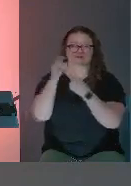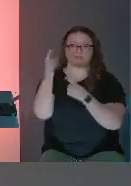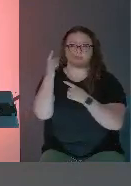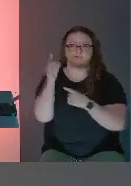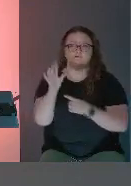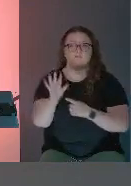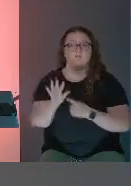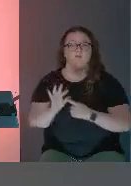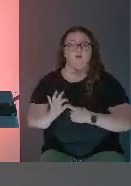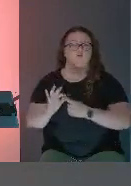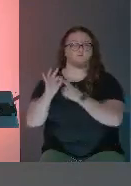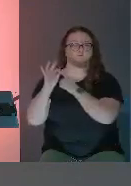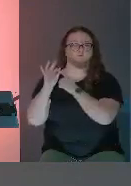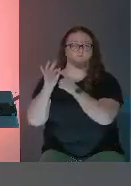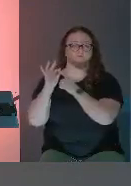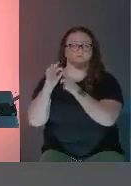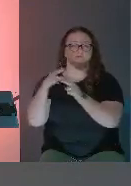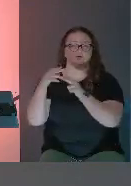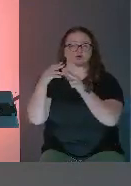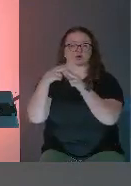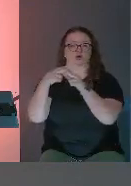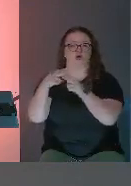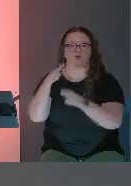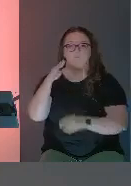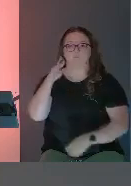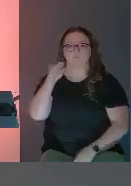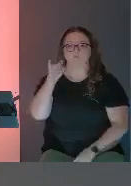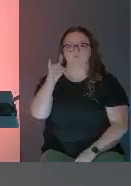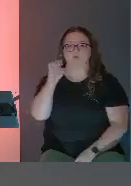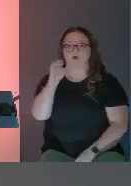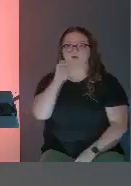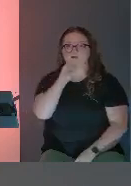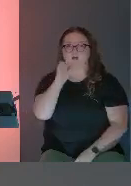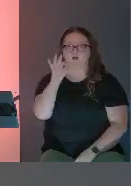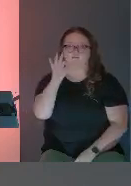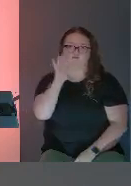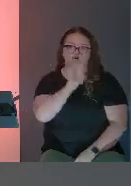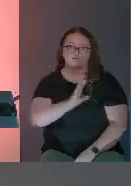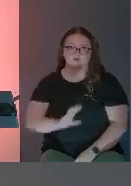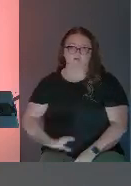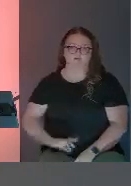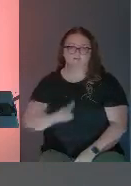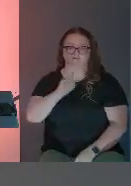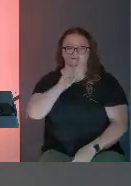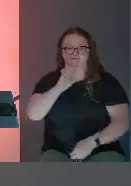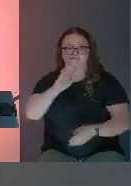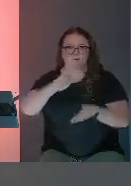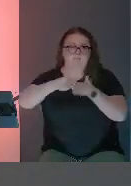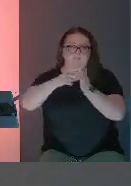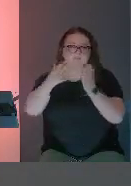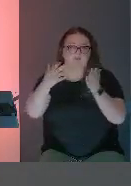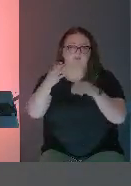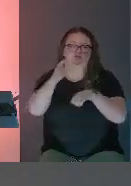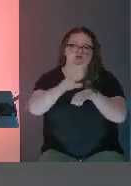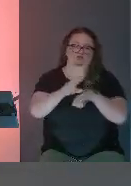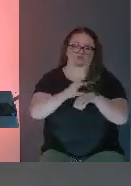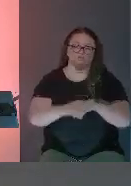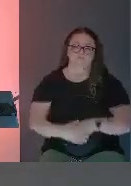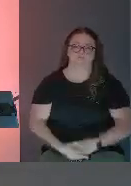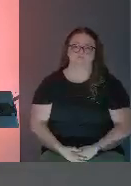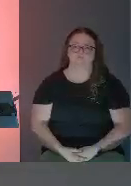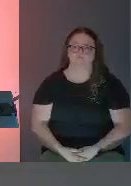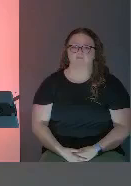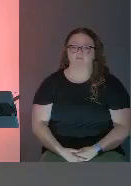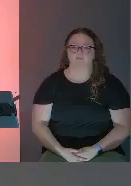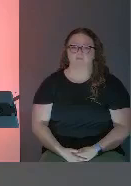to as the bride of Christ, the church. And that's where we're going to kind of hang out today